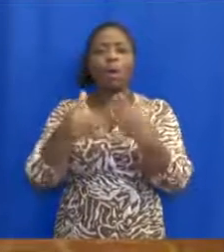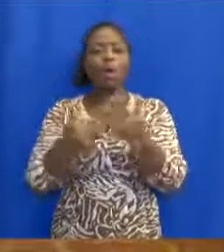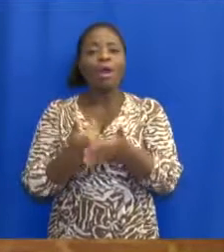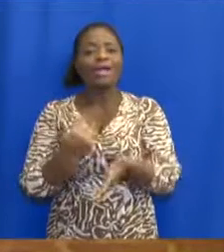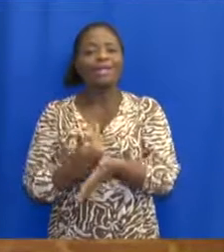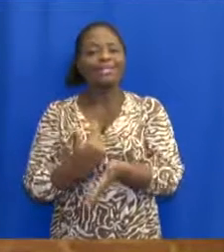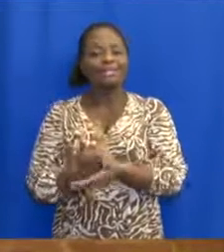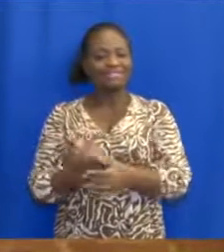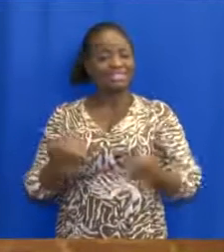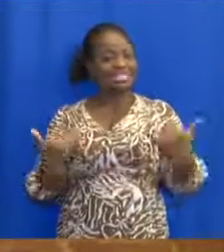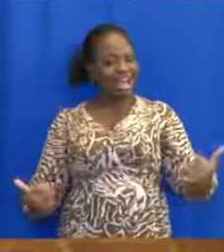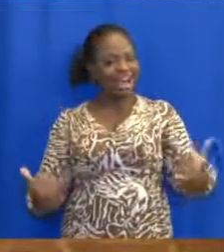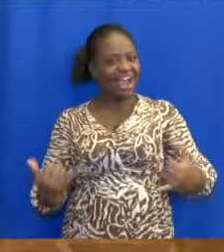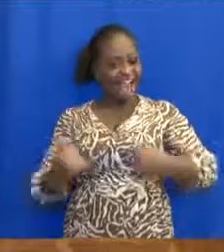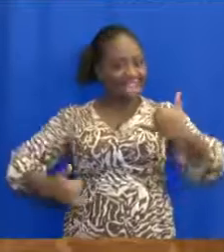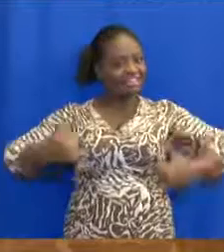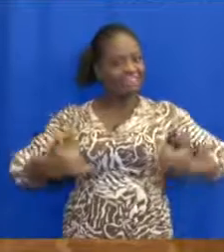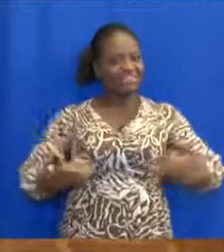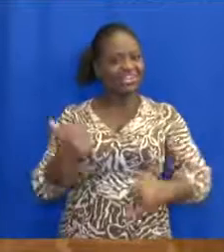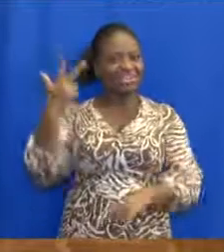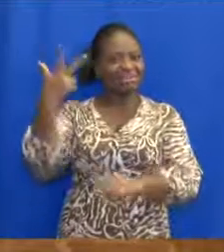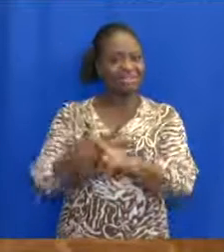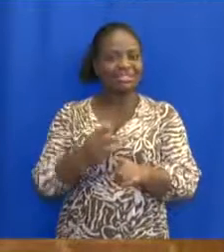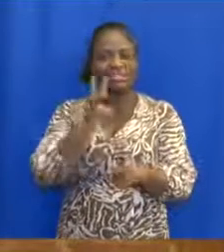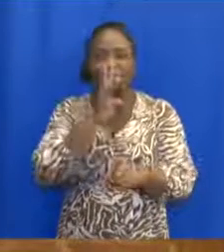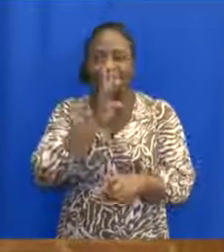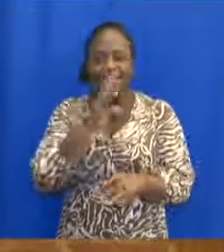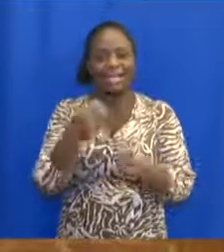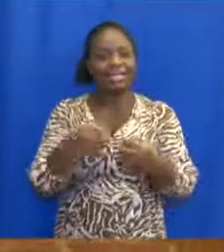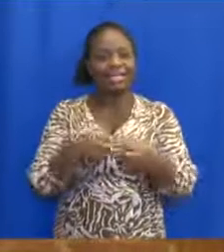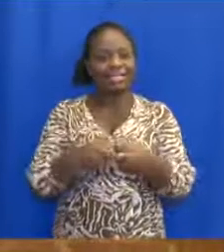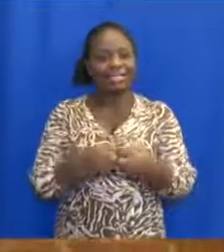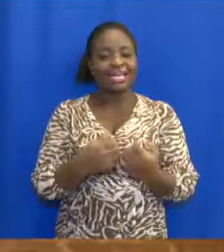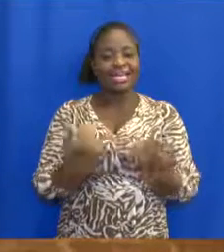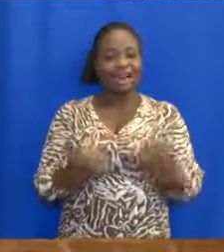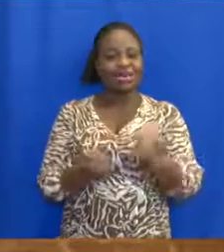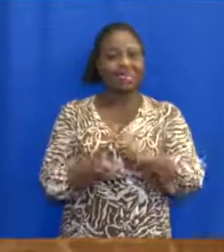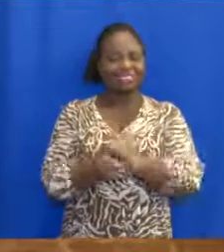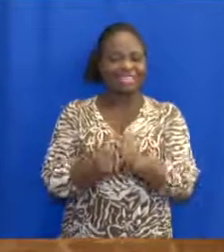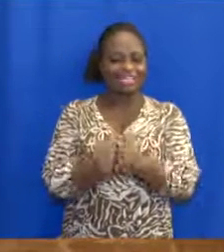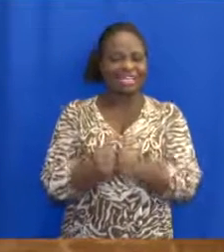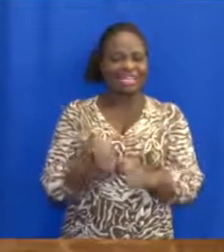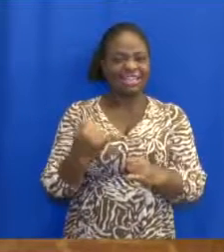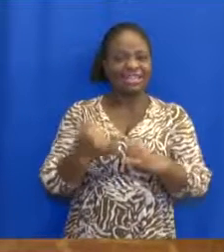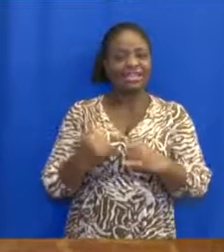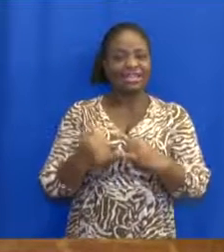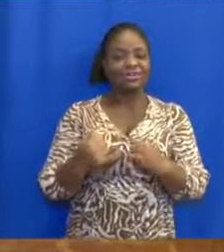to enjoy free water supply for another 3 months. I intend to have it reviewed at the end of the